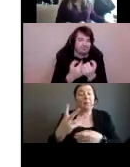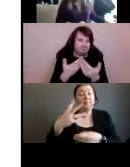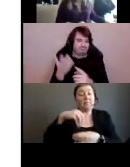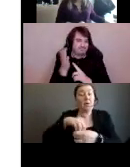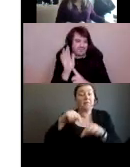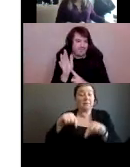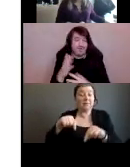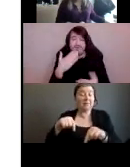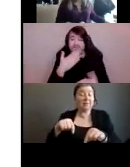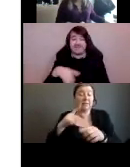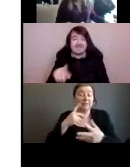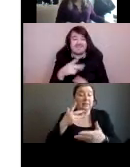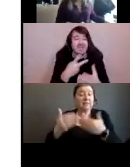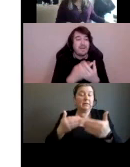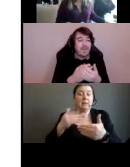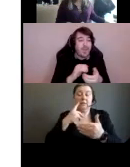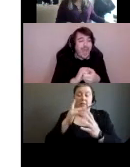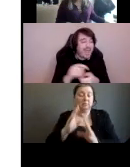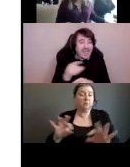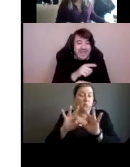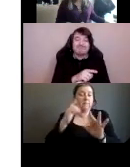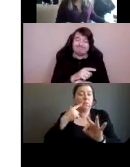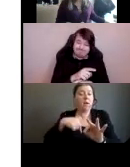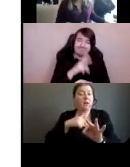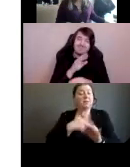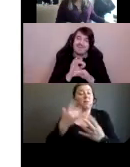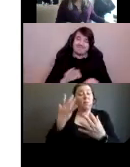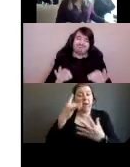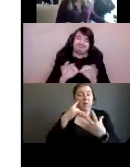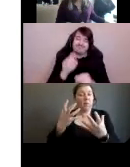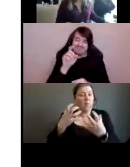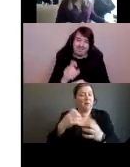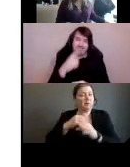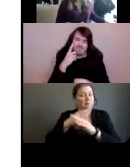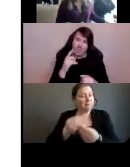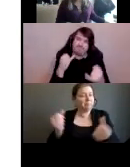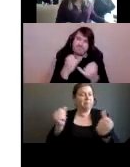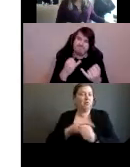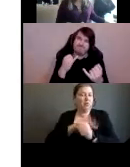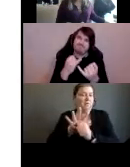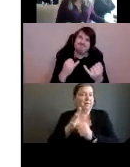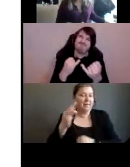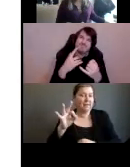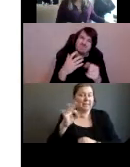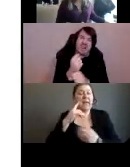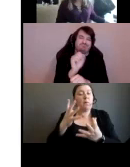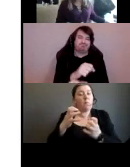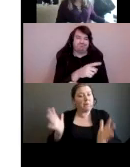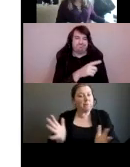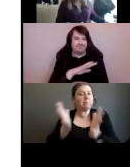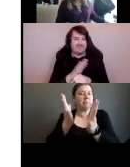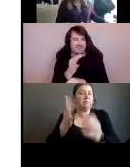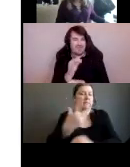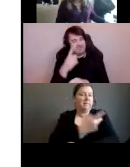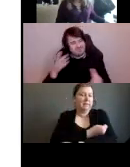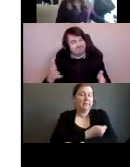essential to us in combating COVID-19 and supporting the vaccination process. Thank you to Chantel, to Zaida,